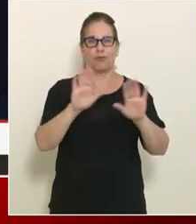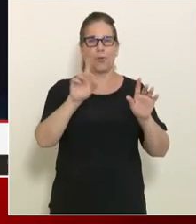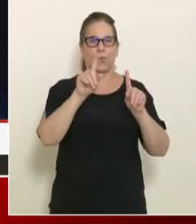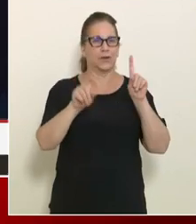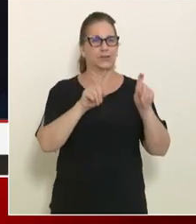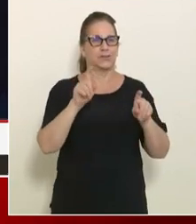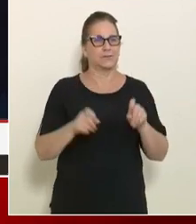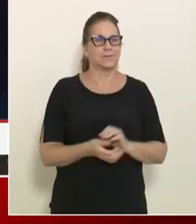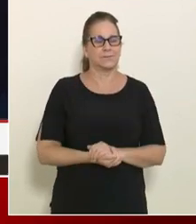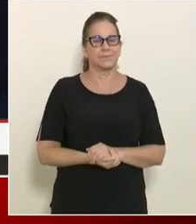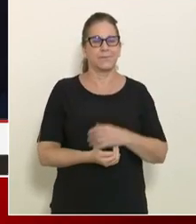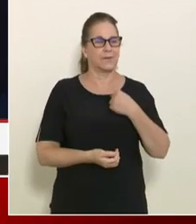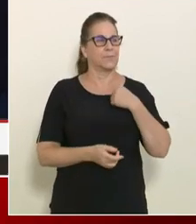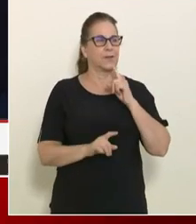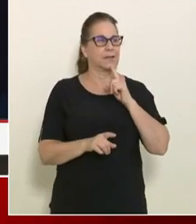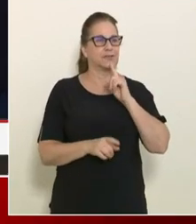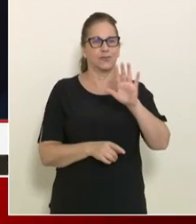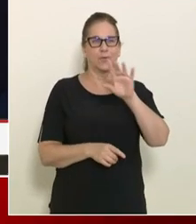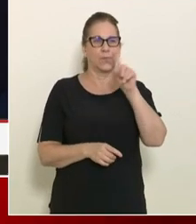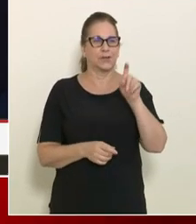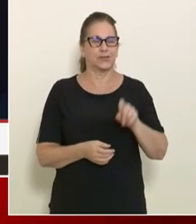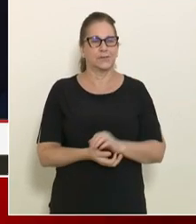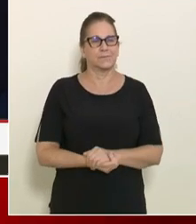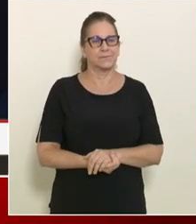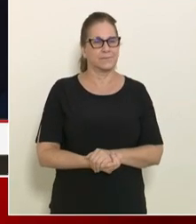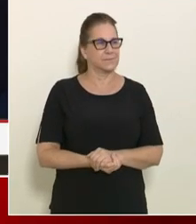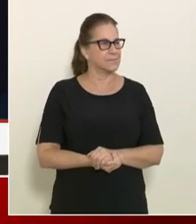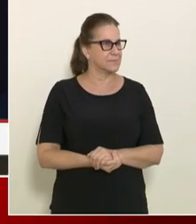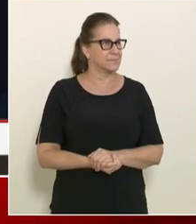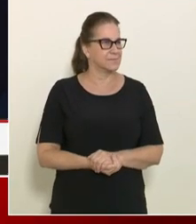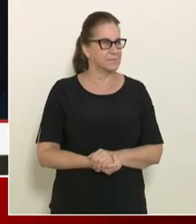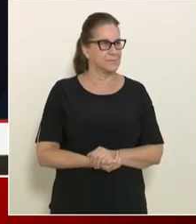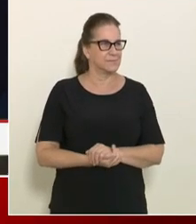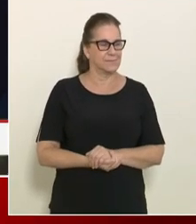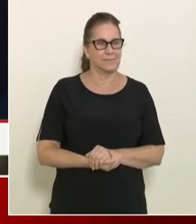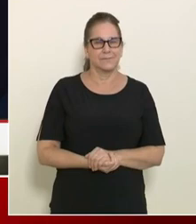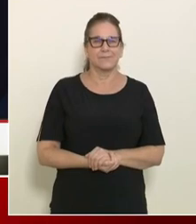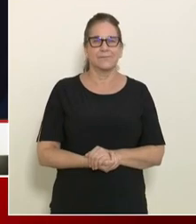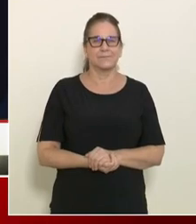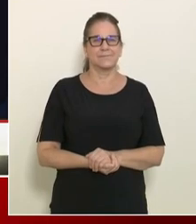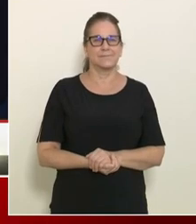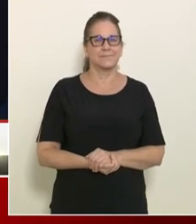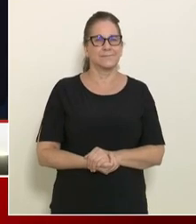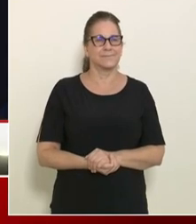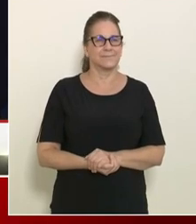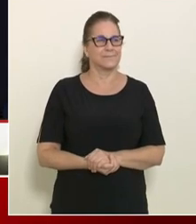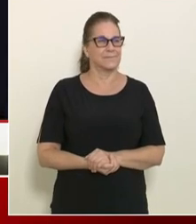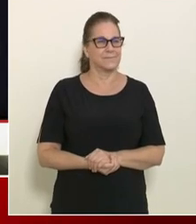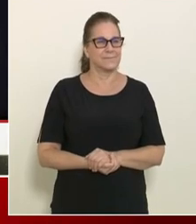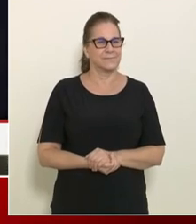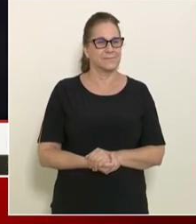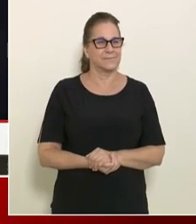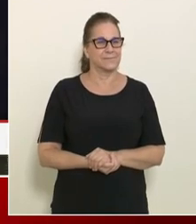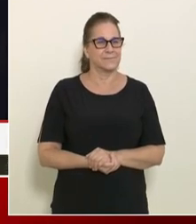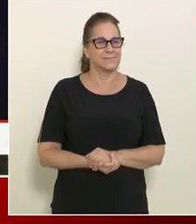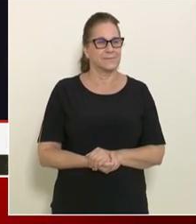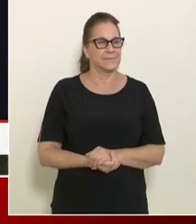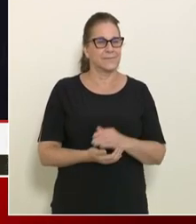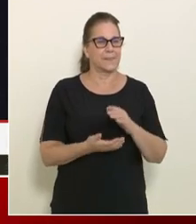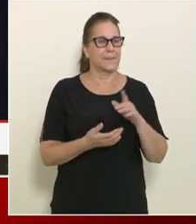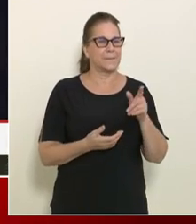from this portion. So thank you, sweetheart. Okay. Excuse me for interrupting you, Mayor.